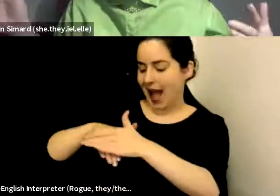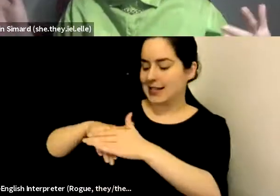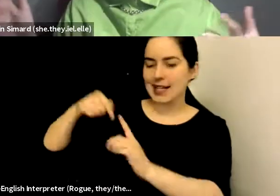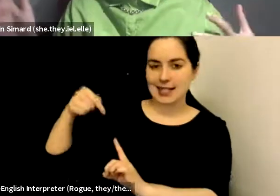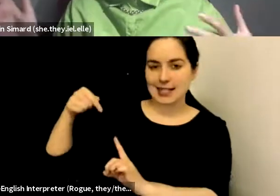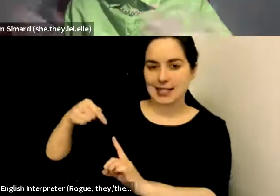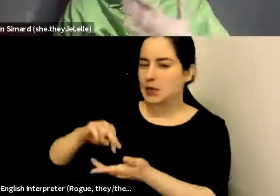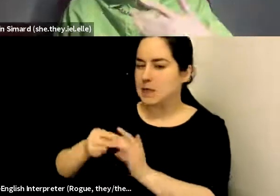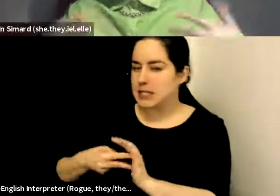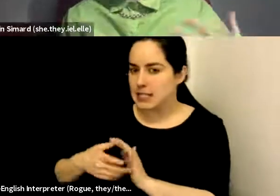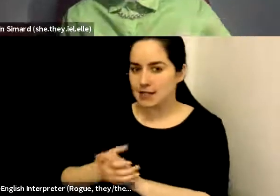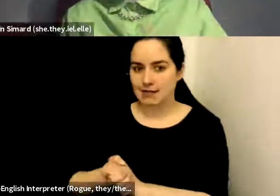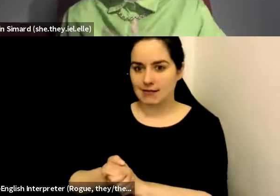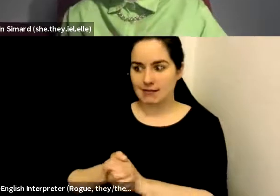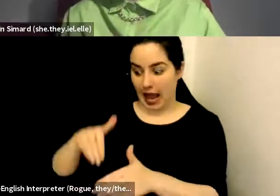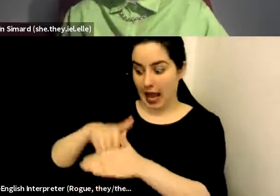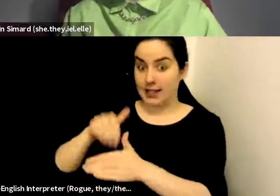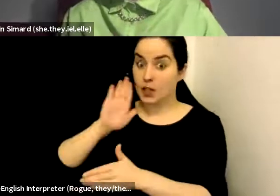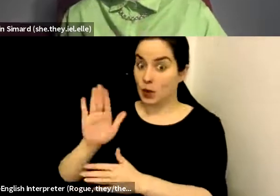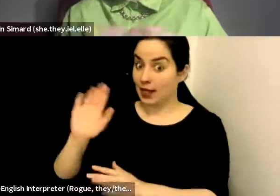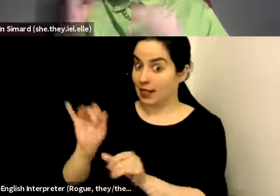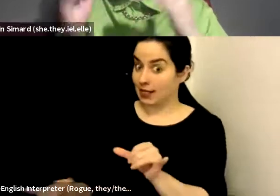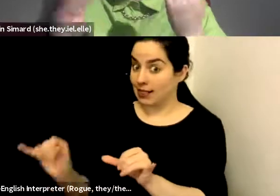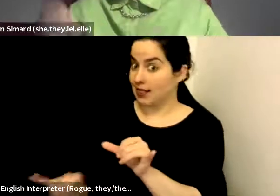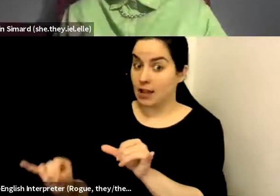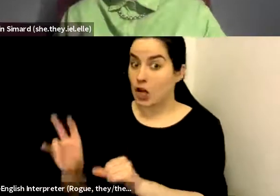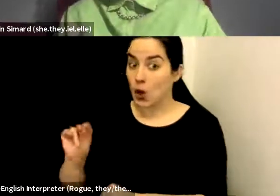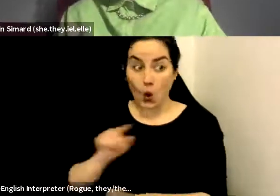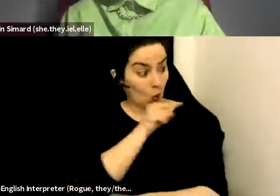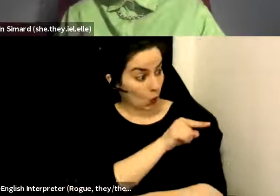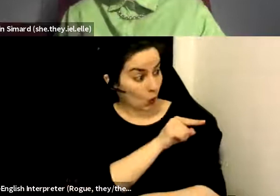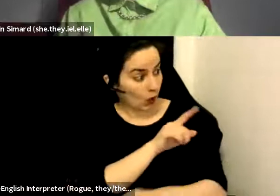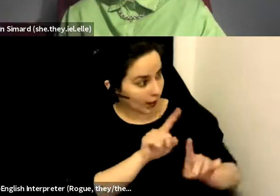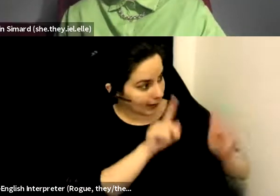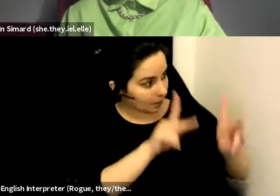gonna change and they're gonna mean something different to someone else. Like